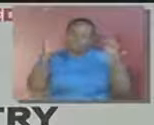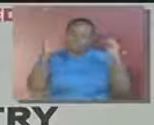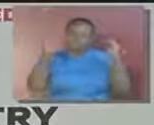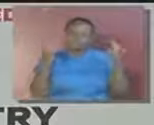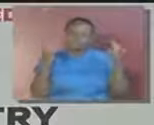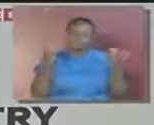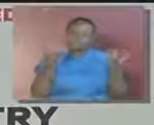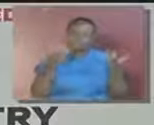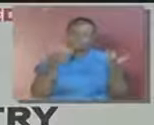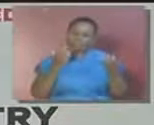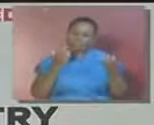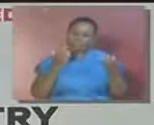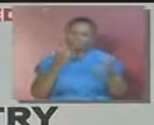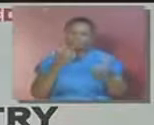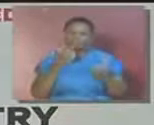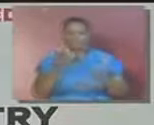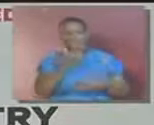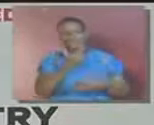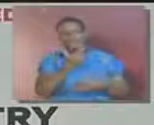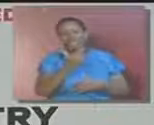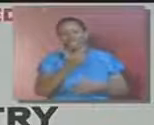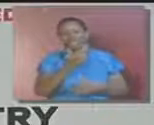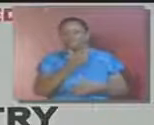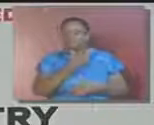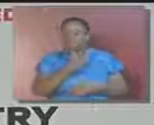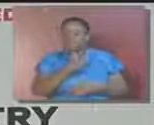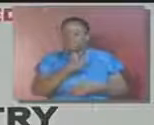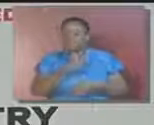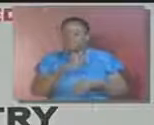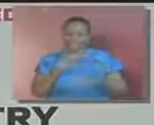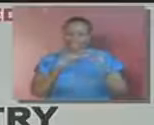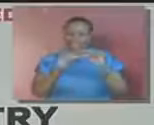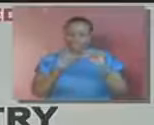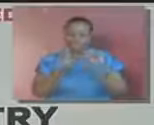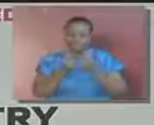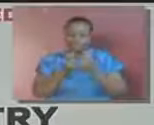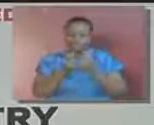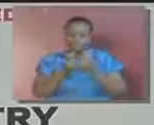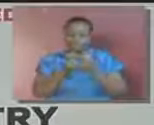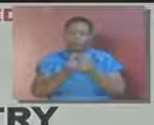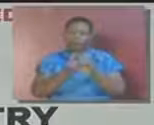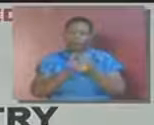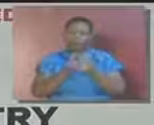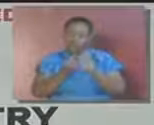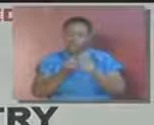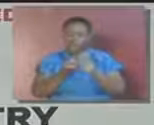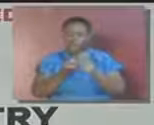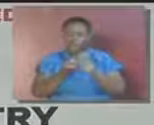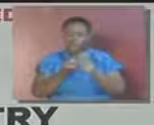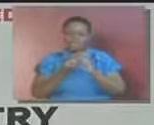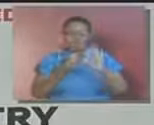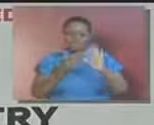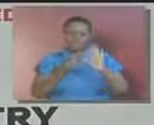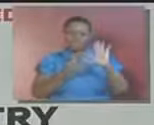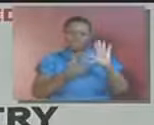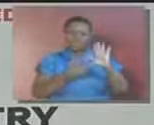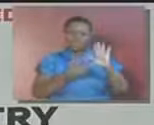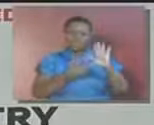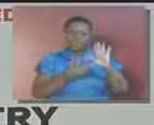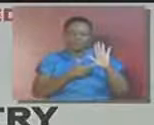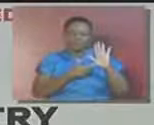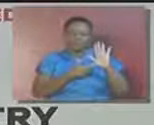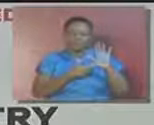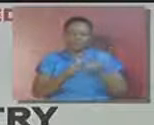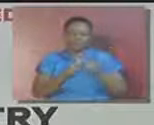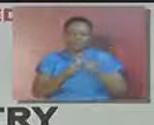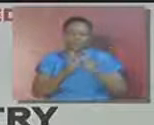the religious community. We have amended the regulations, and now, because different